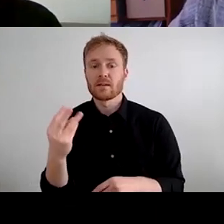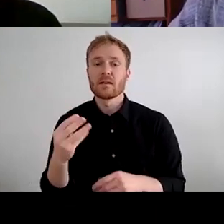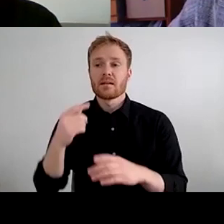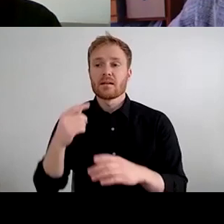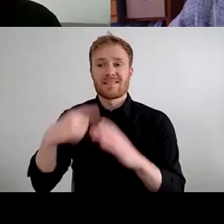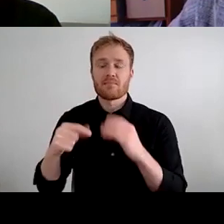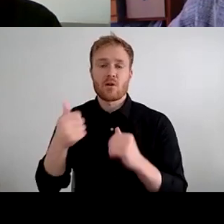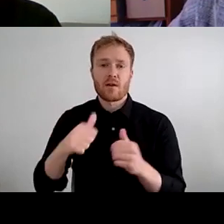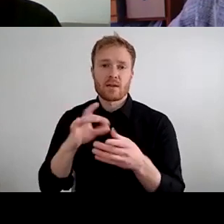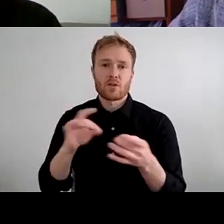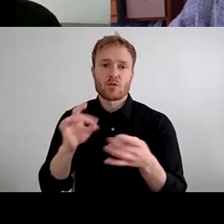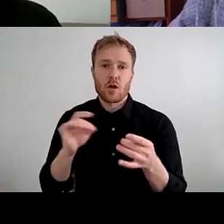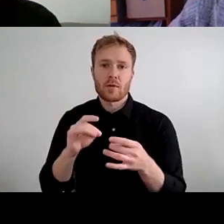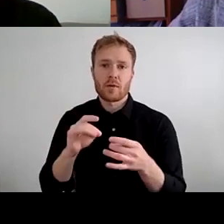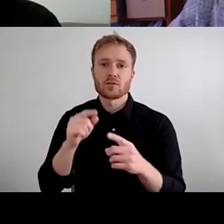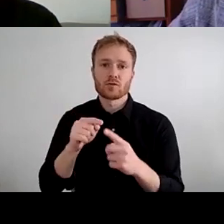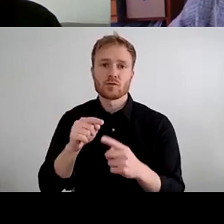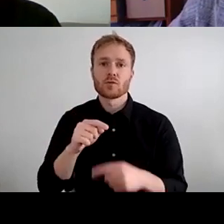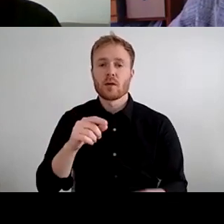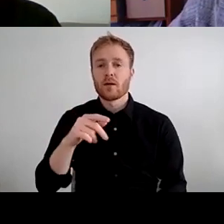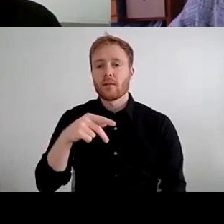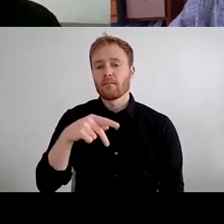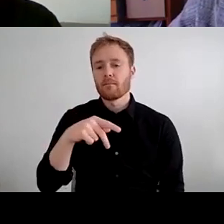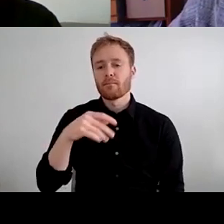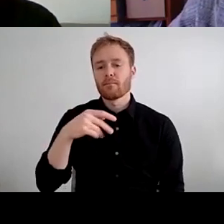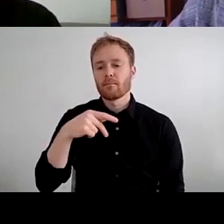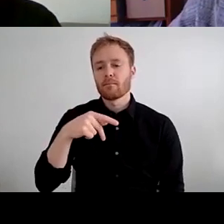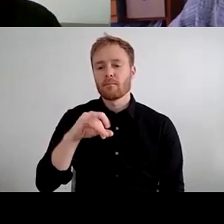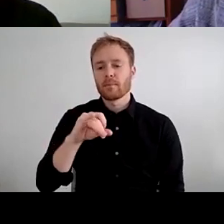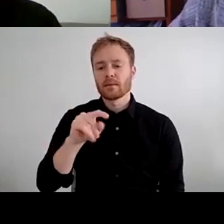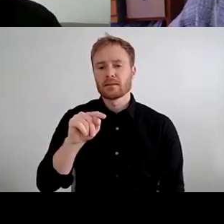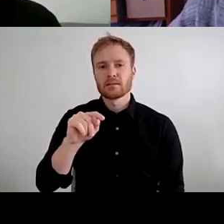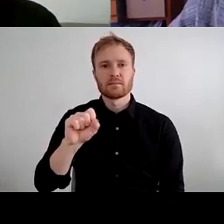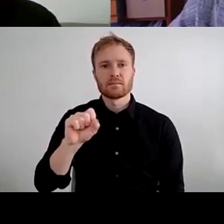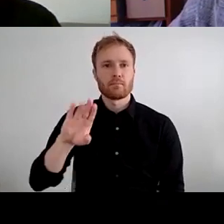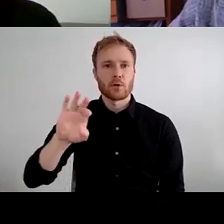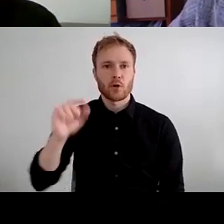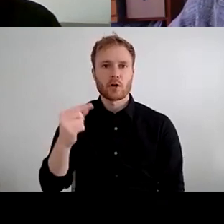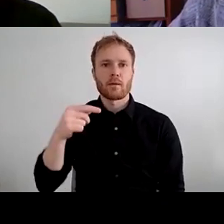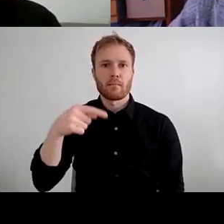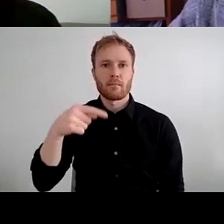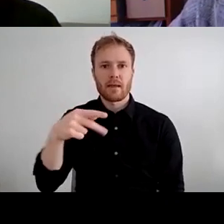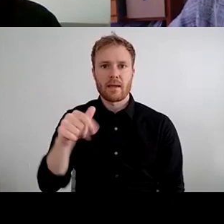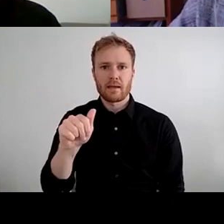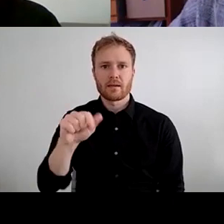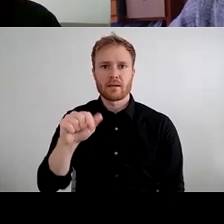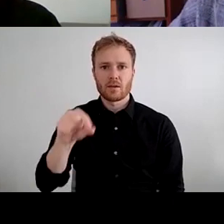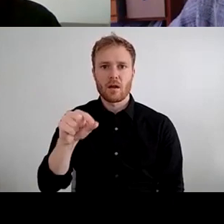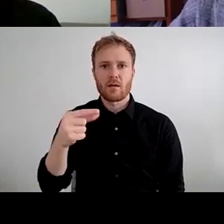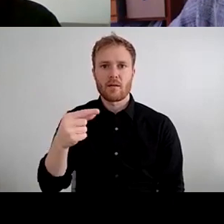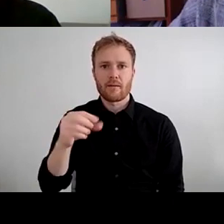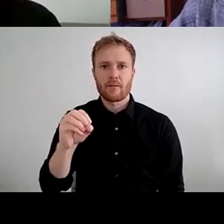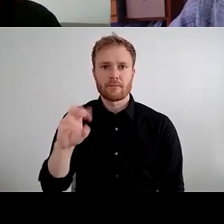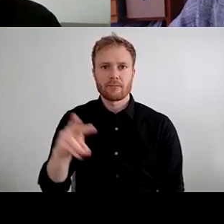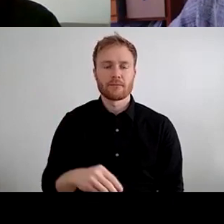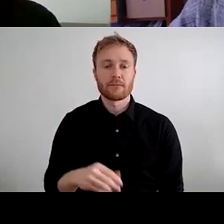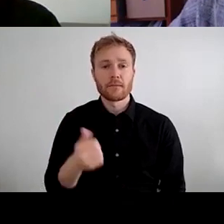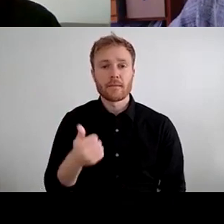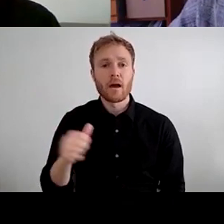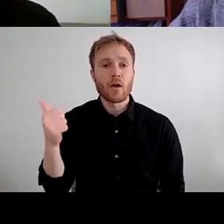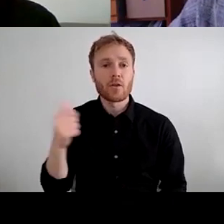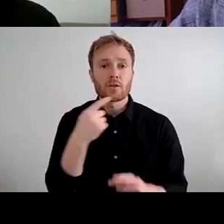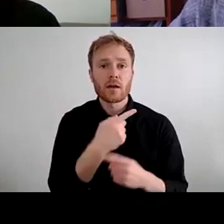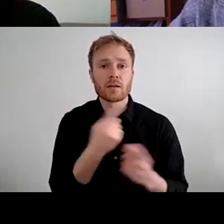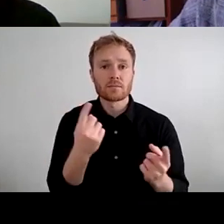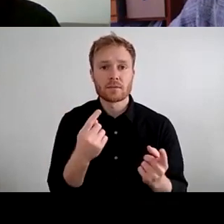at pittsburghpa.gov. Is there any other announcements from members? Mr. Chair? Councilwoman